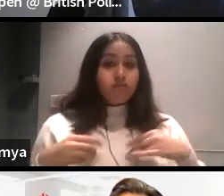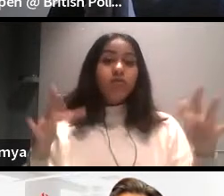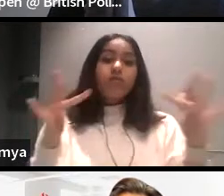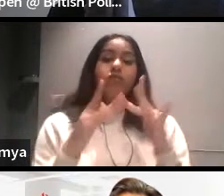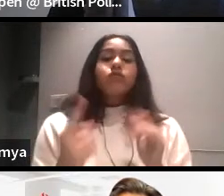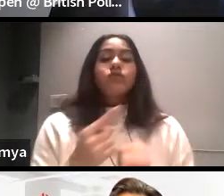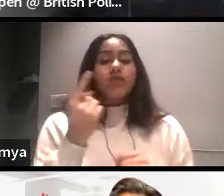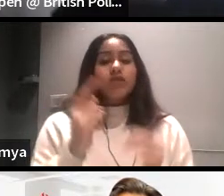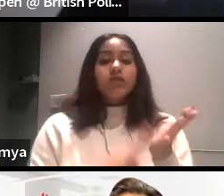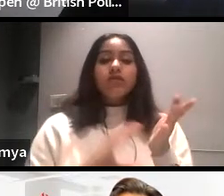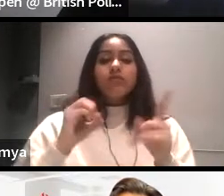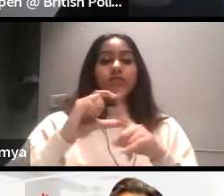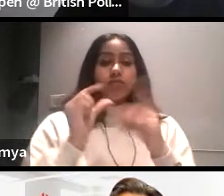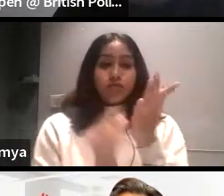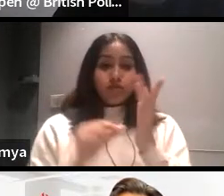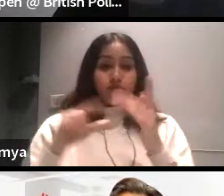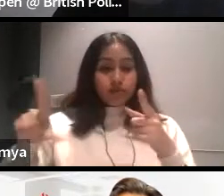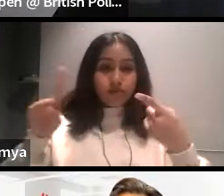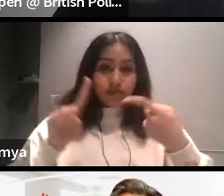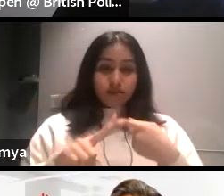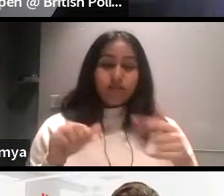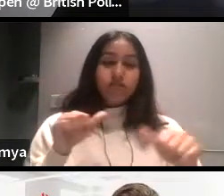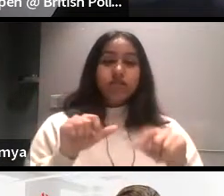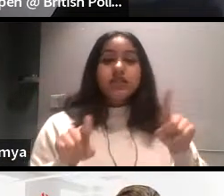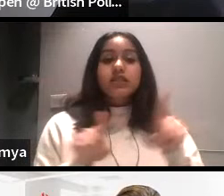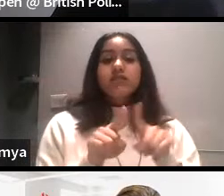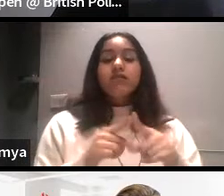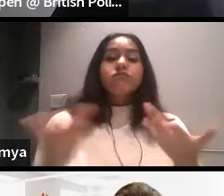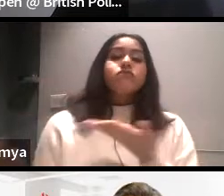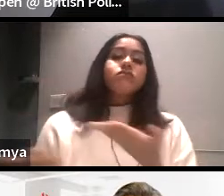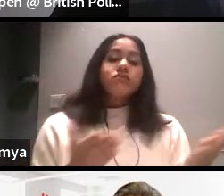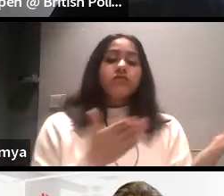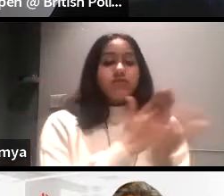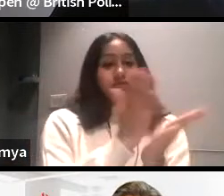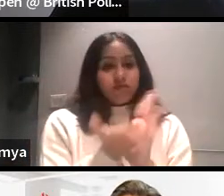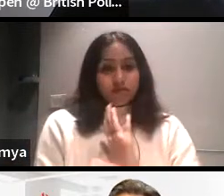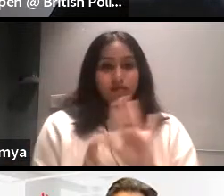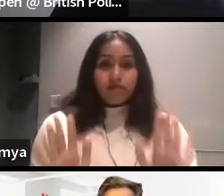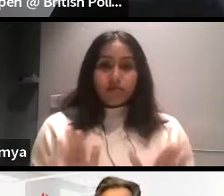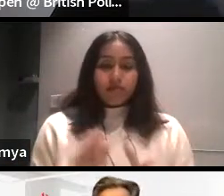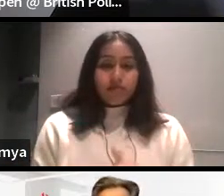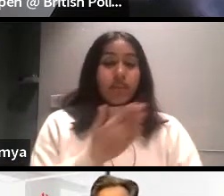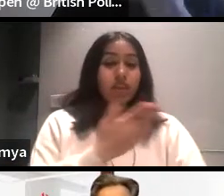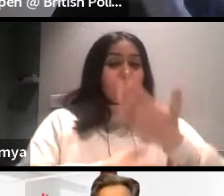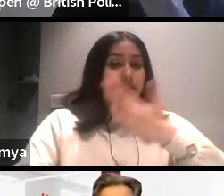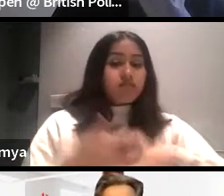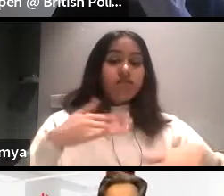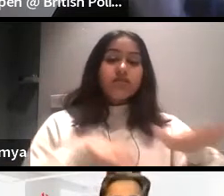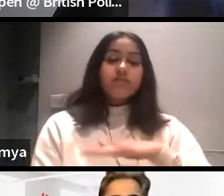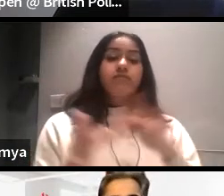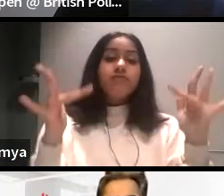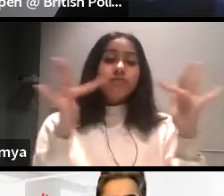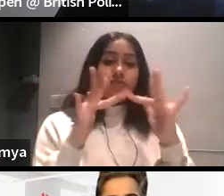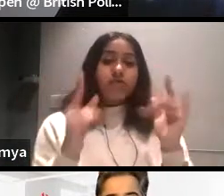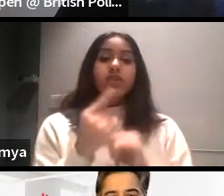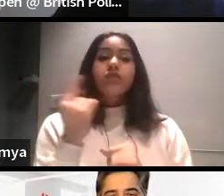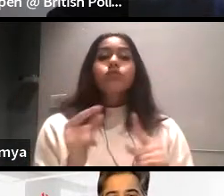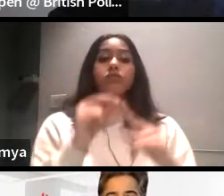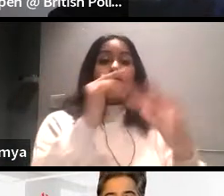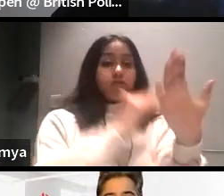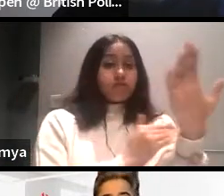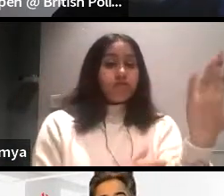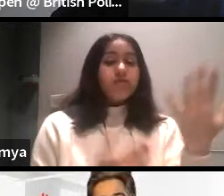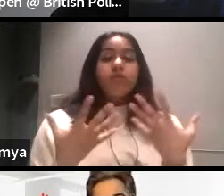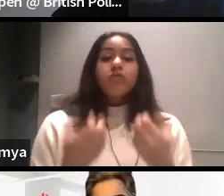model for all our service areas. To further strengthen this, we have started digital literacy program to